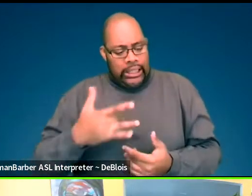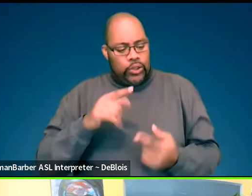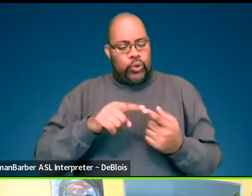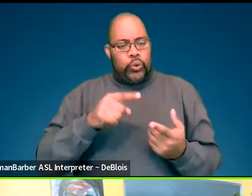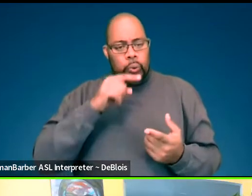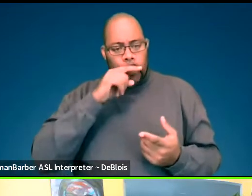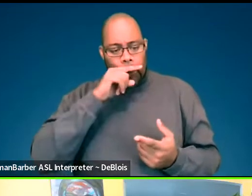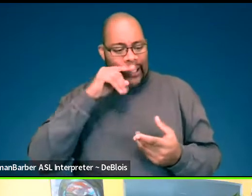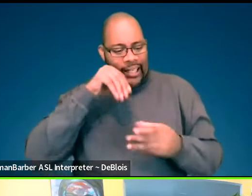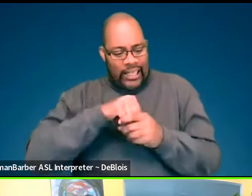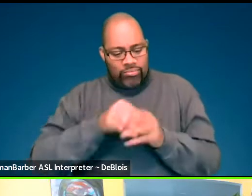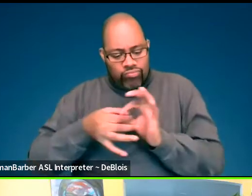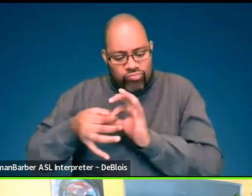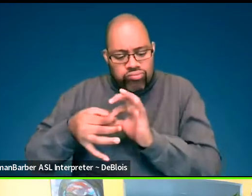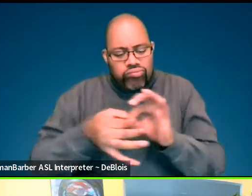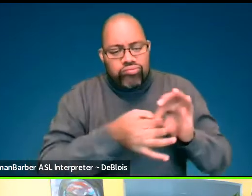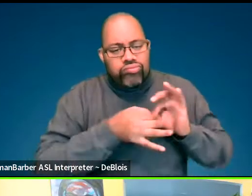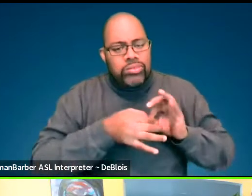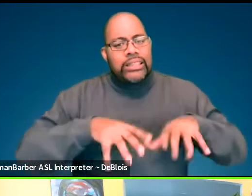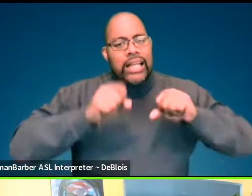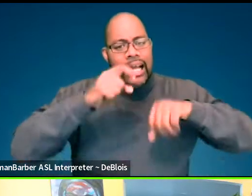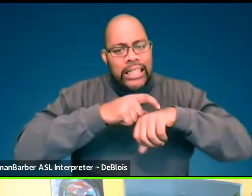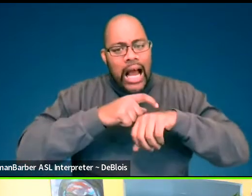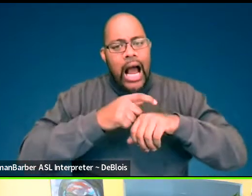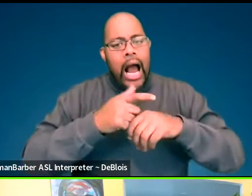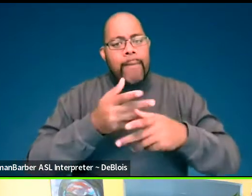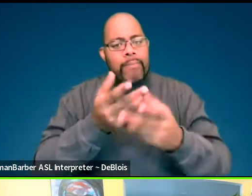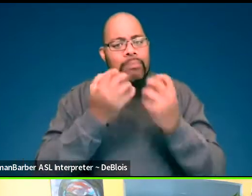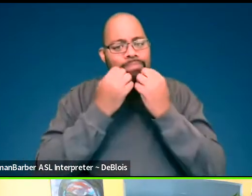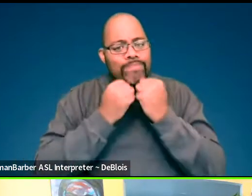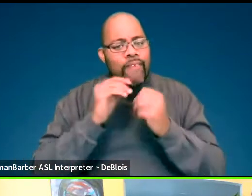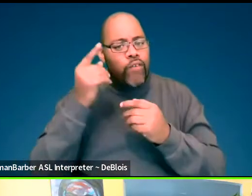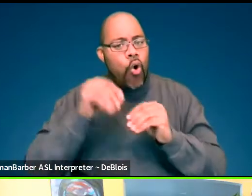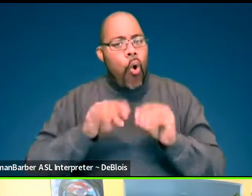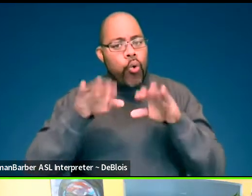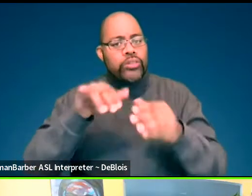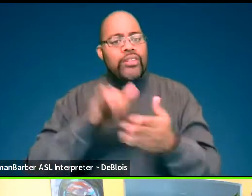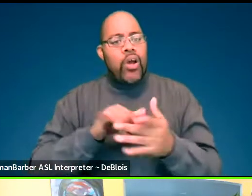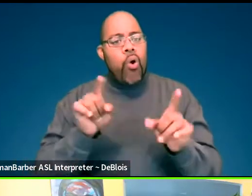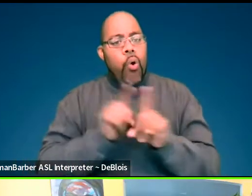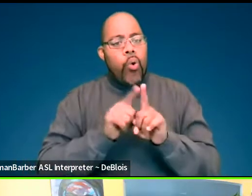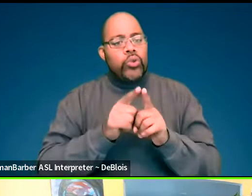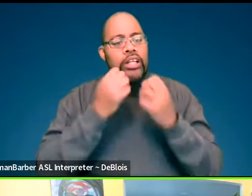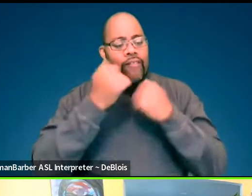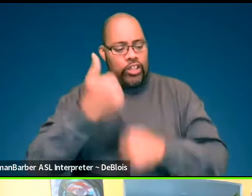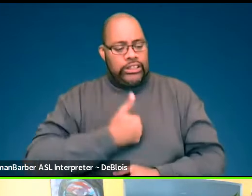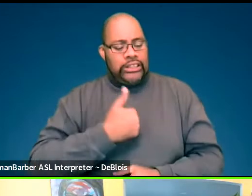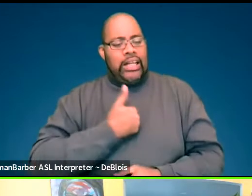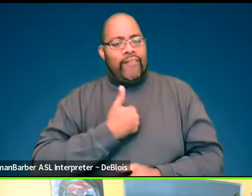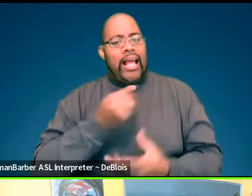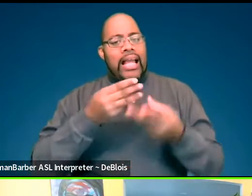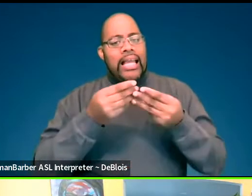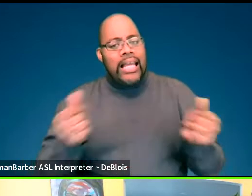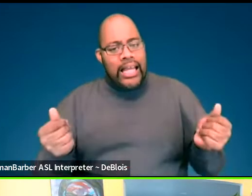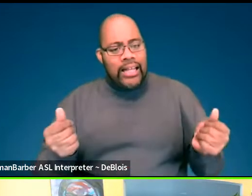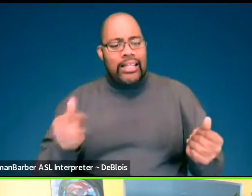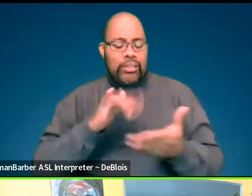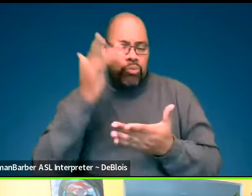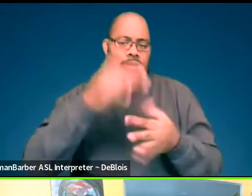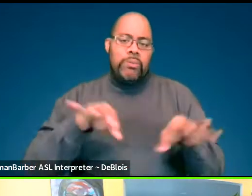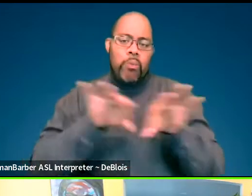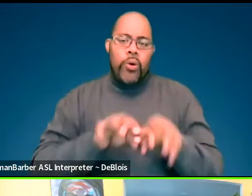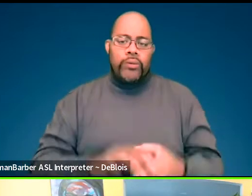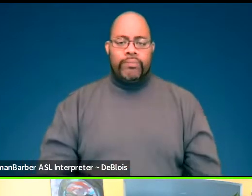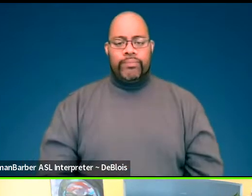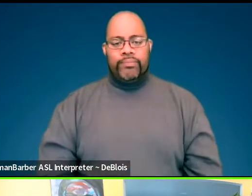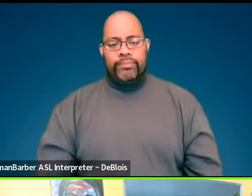in communion with the ocean, care for the ocean, as we're also like caring for ourselves and healing ourselves.